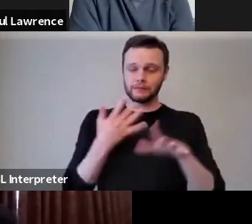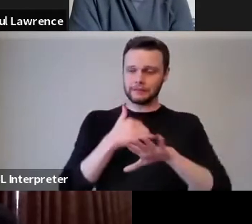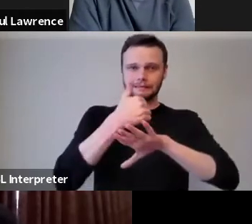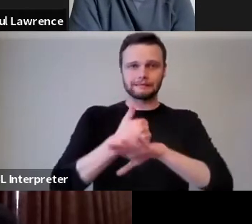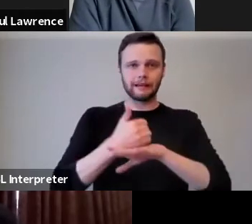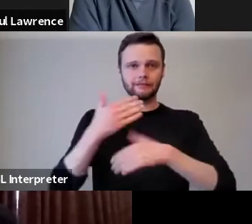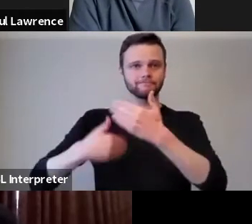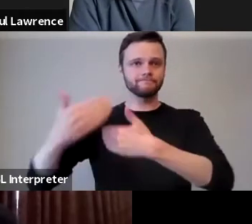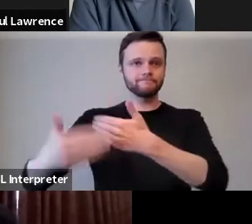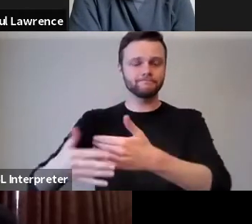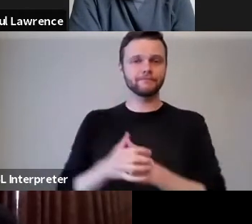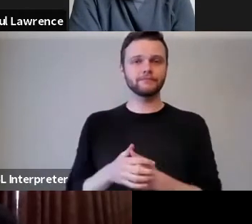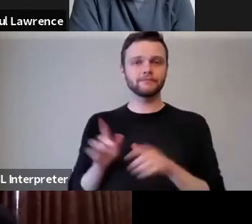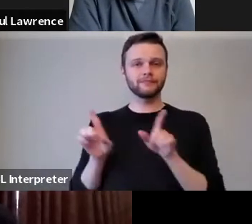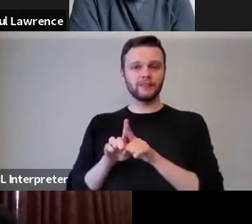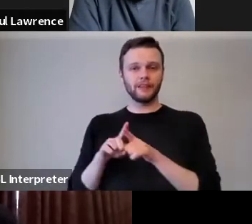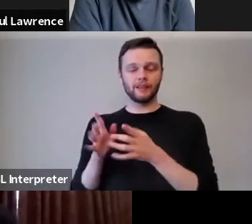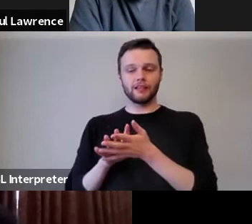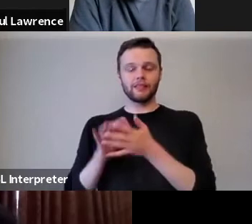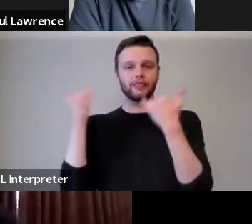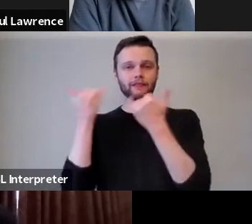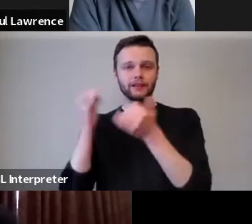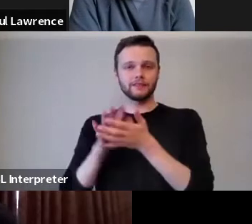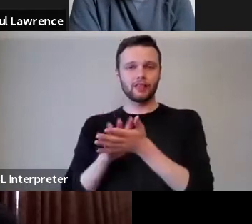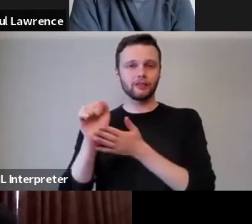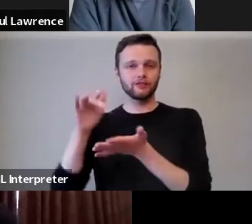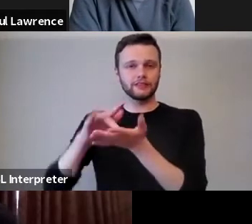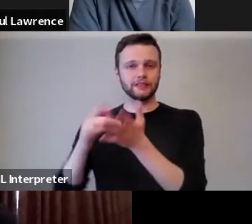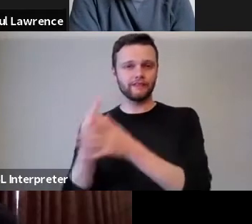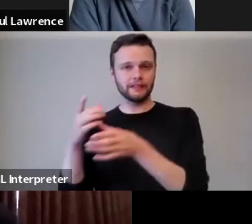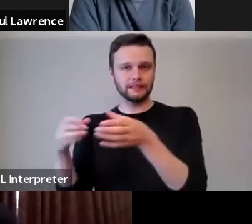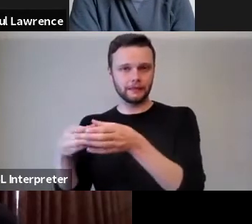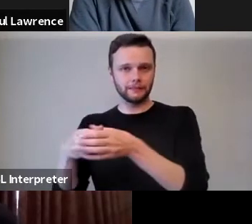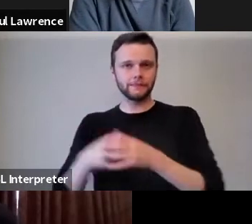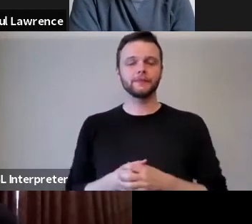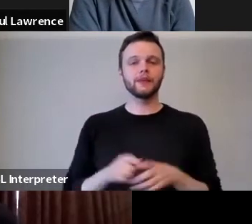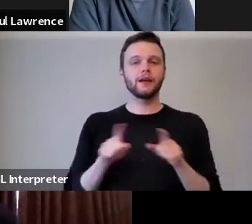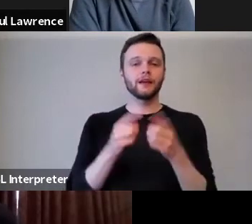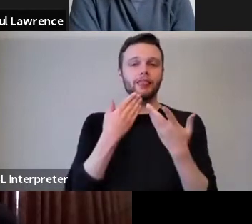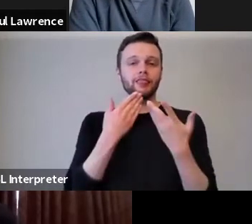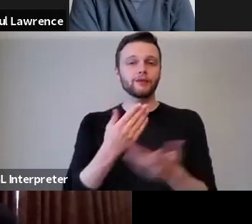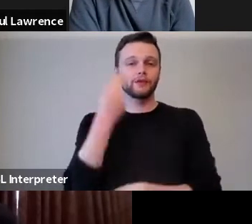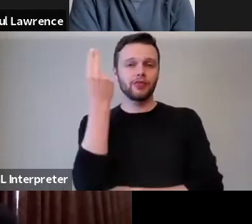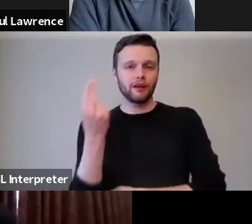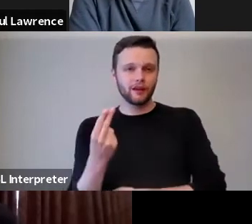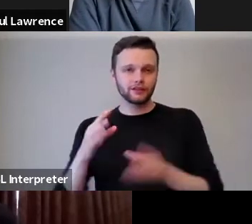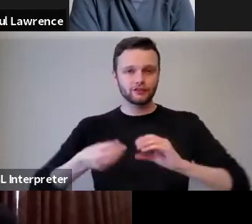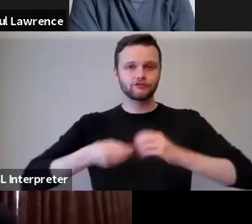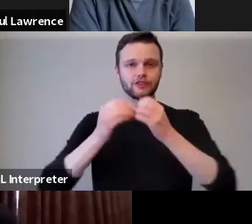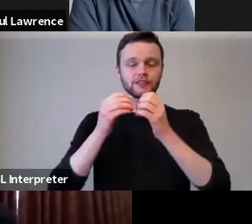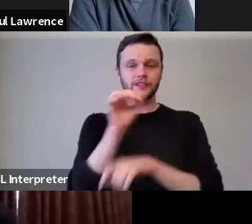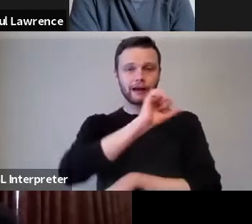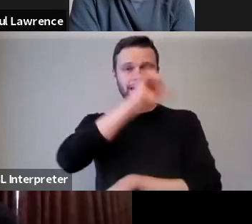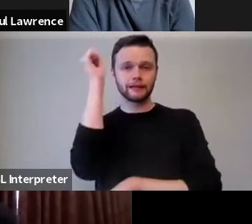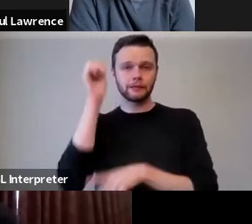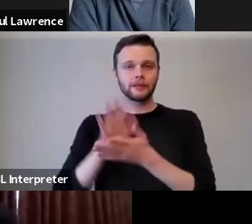series happen, especially the Festival's Cultural and City Events team and a special thank you to the artists, creatives, academics and cultural leaders